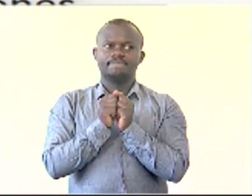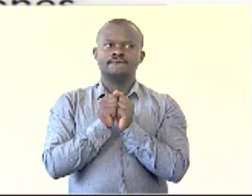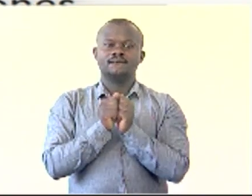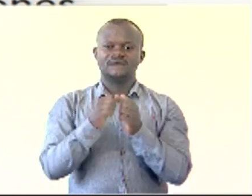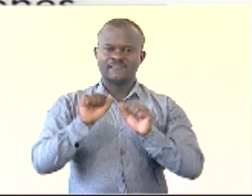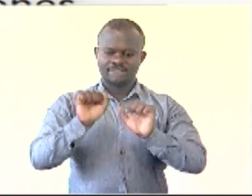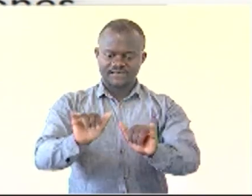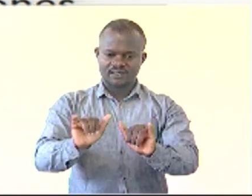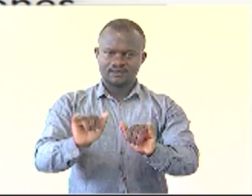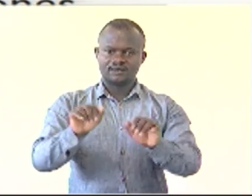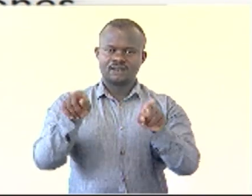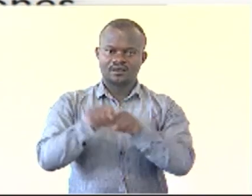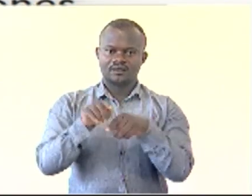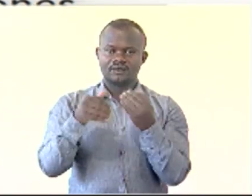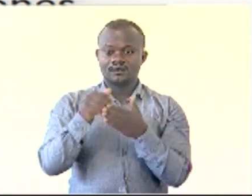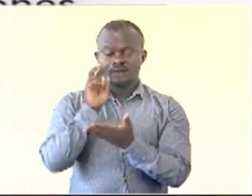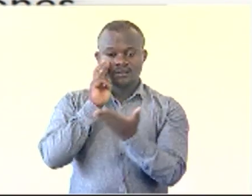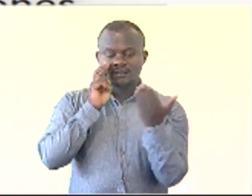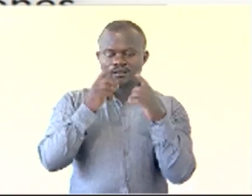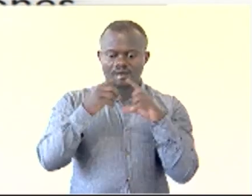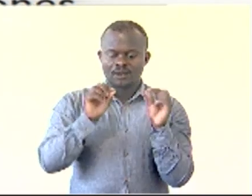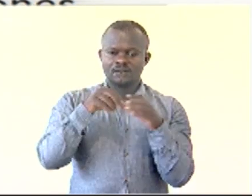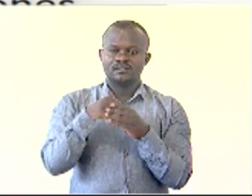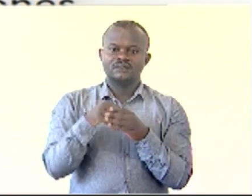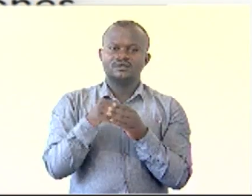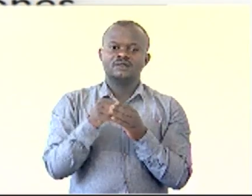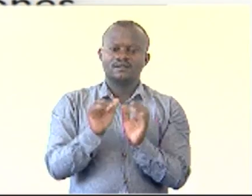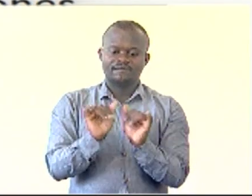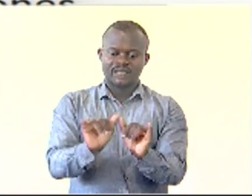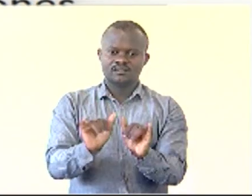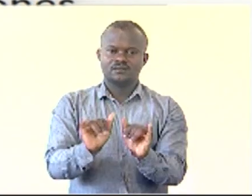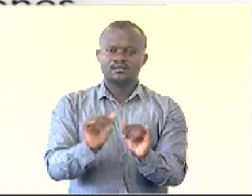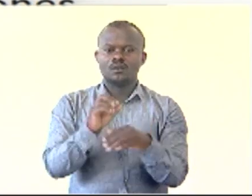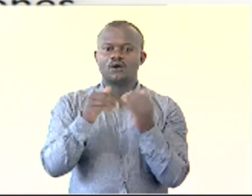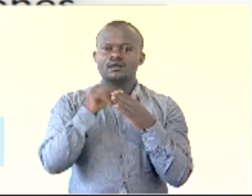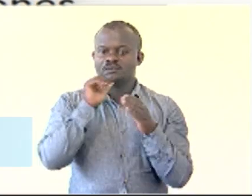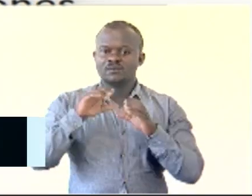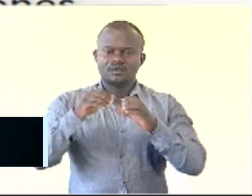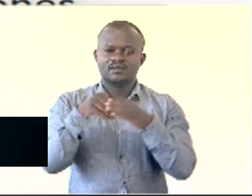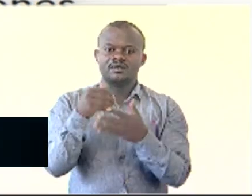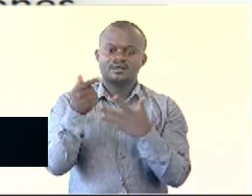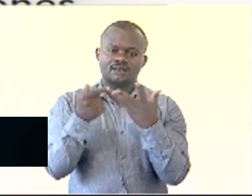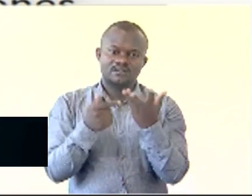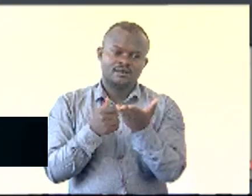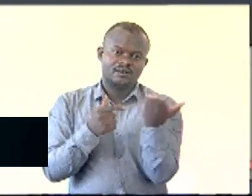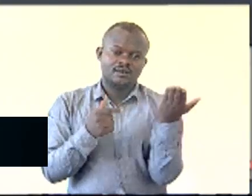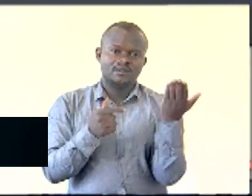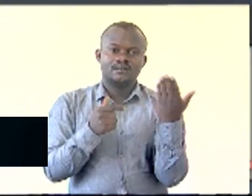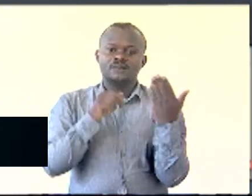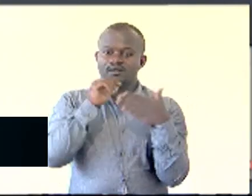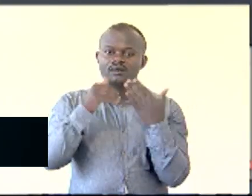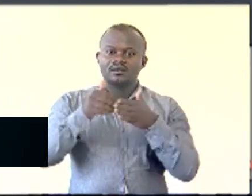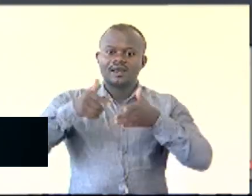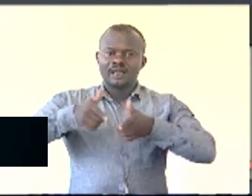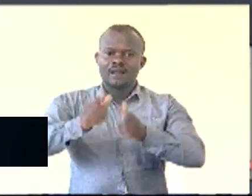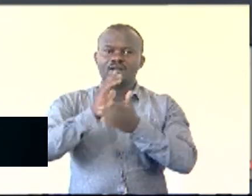Fixed, as the word implies, fixed or immovable joints. These are joints that do not allow any